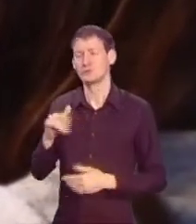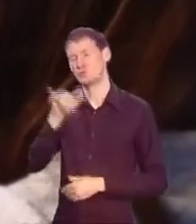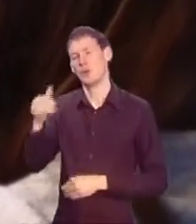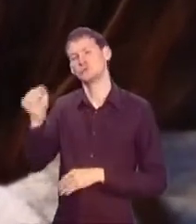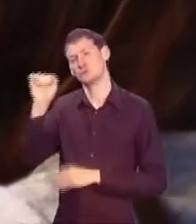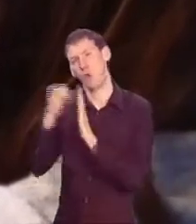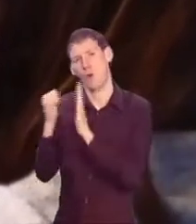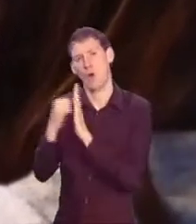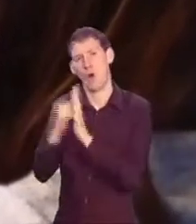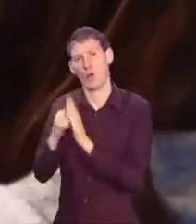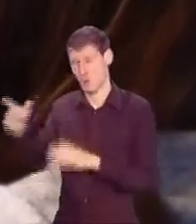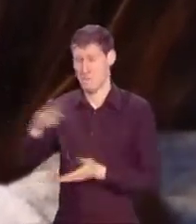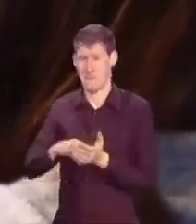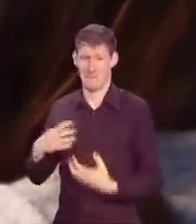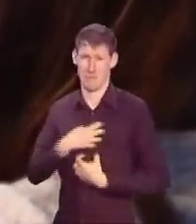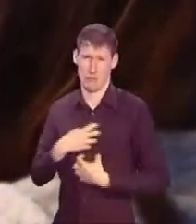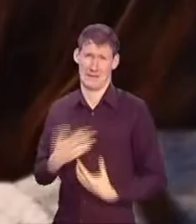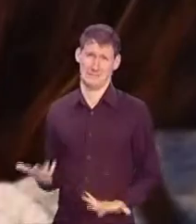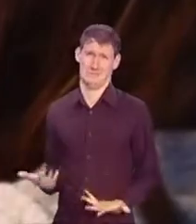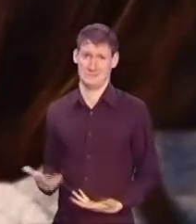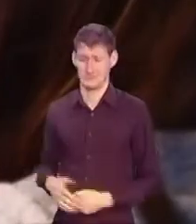the door. And your mum daren't answer it.